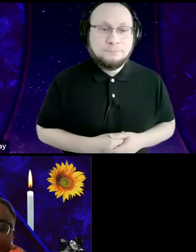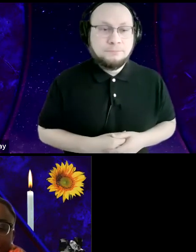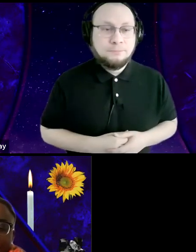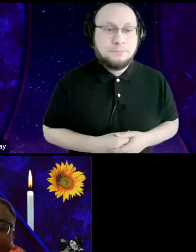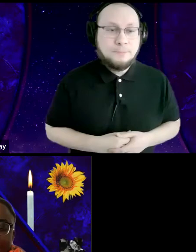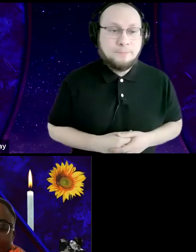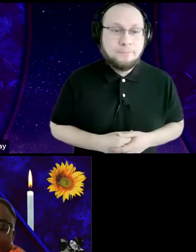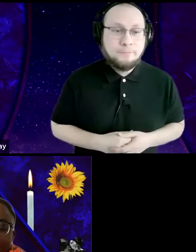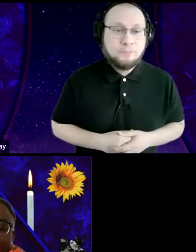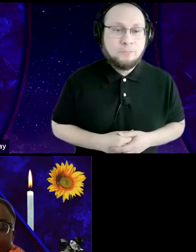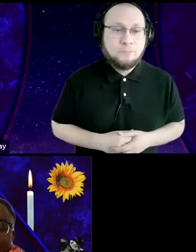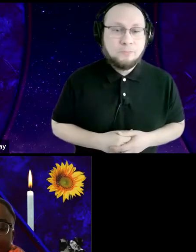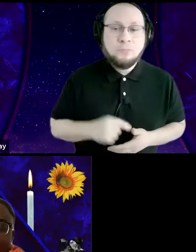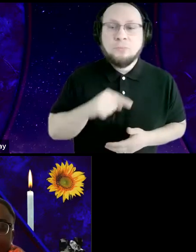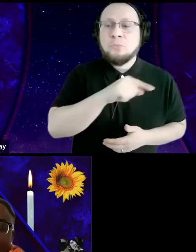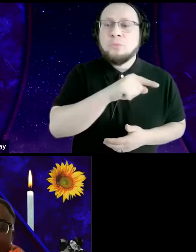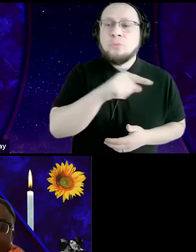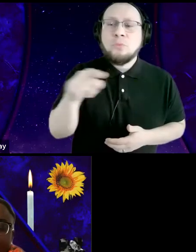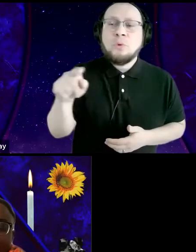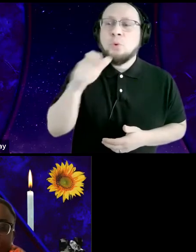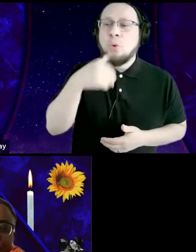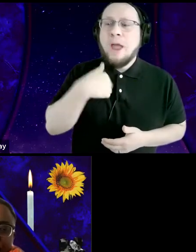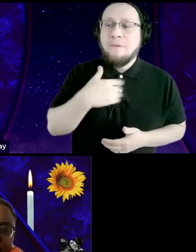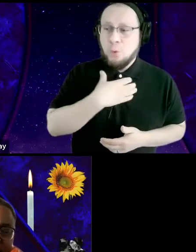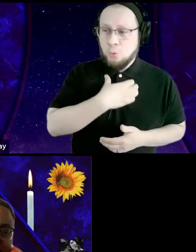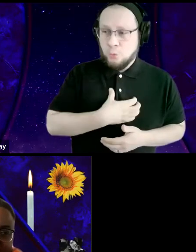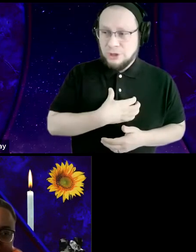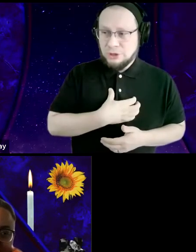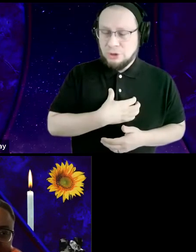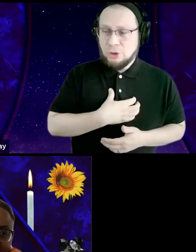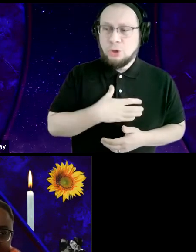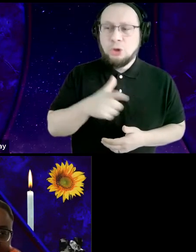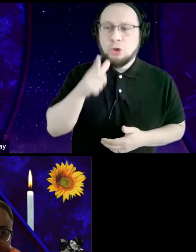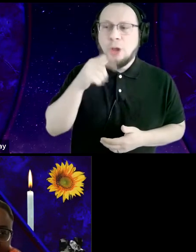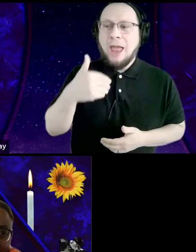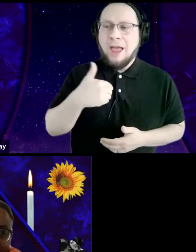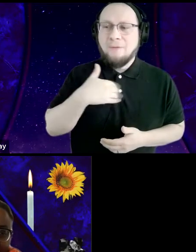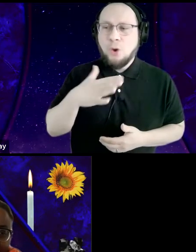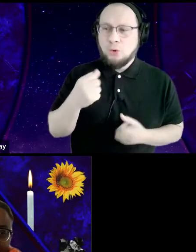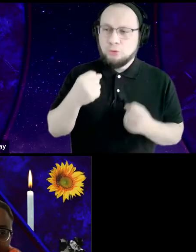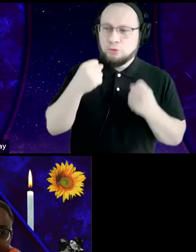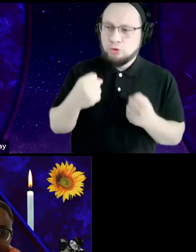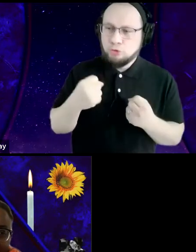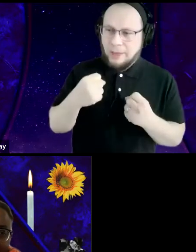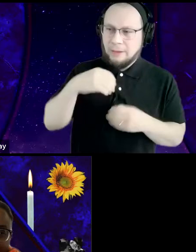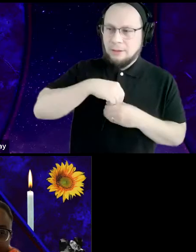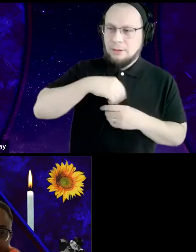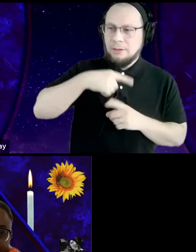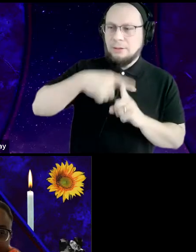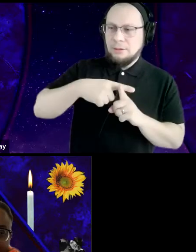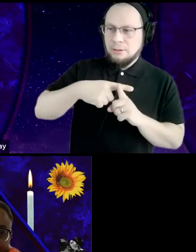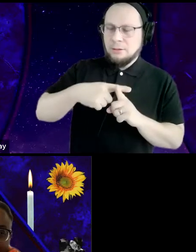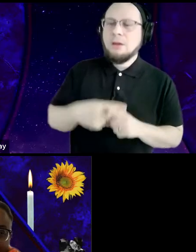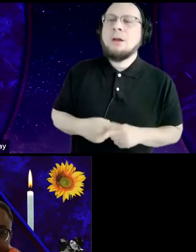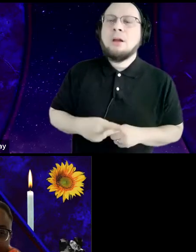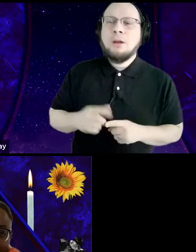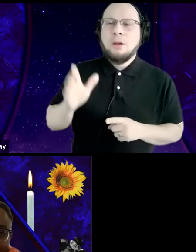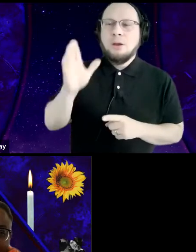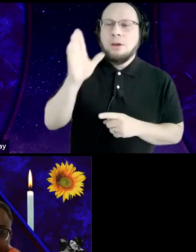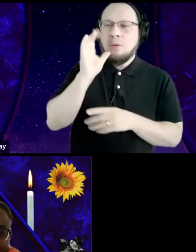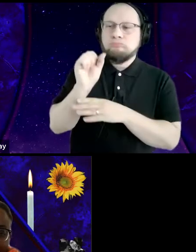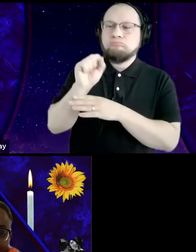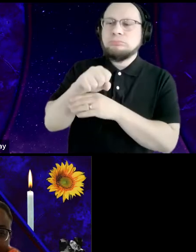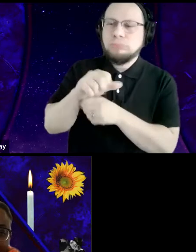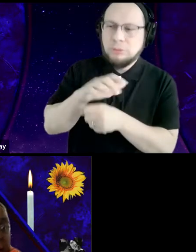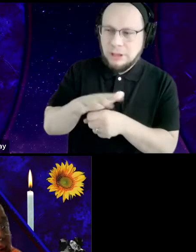Whoever hath her wish, thou hast thy will, and will to boot, and will in overplus. More than enough